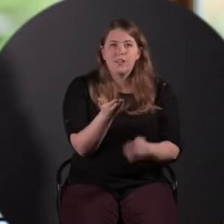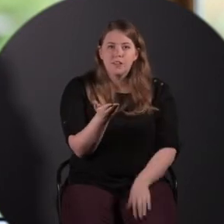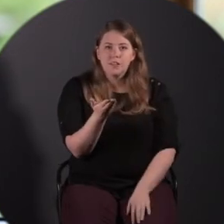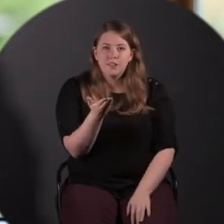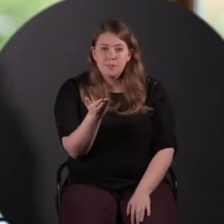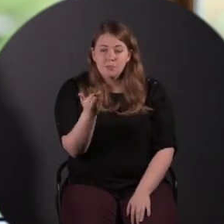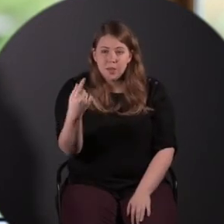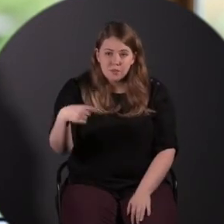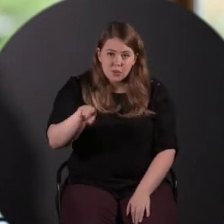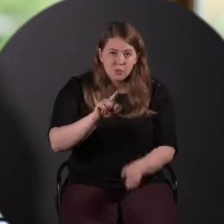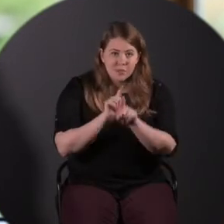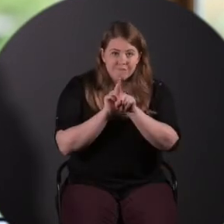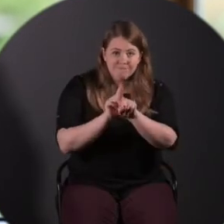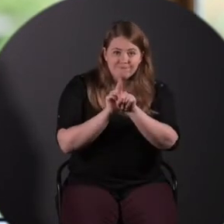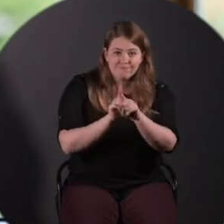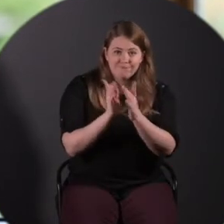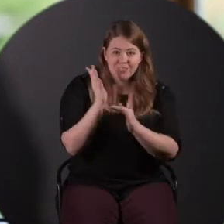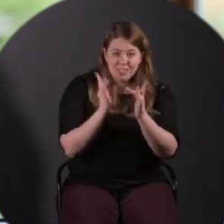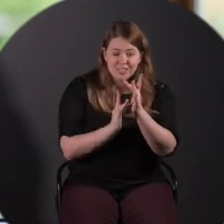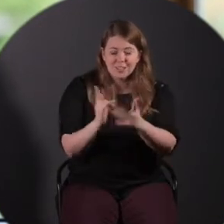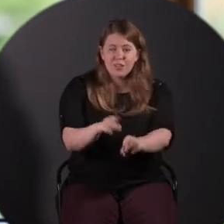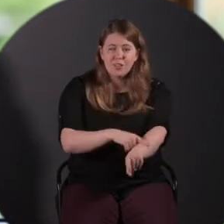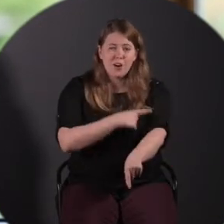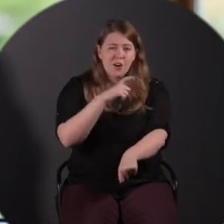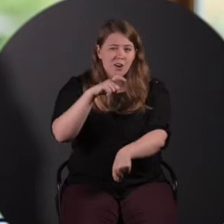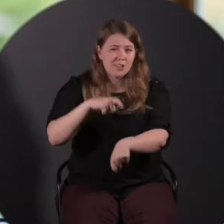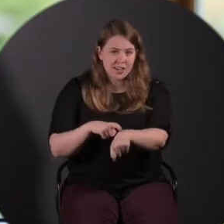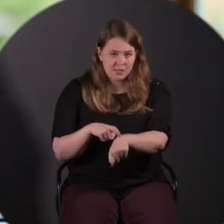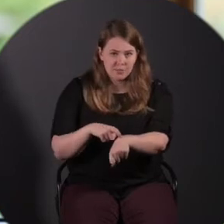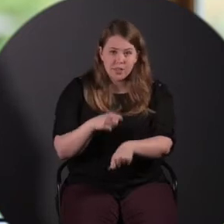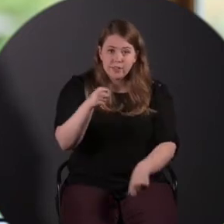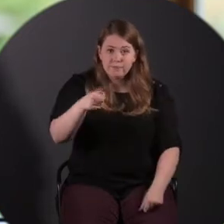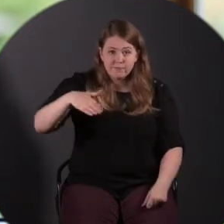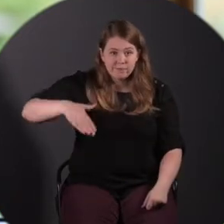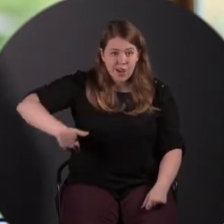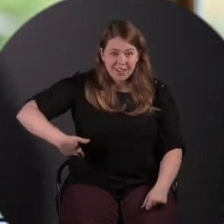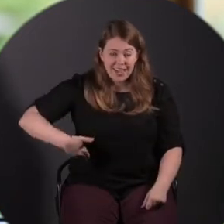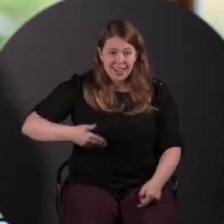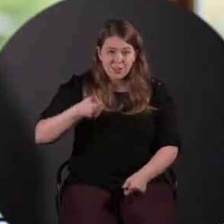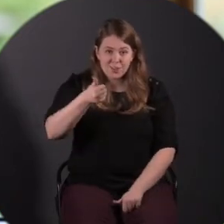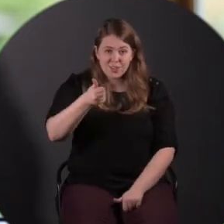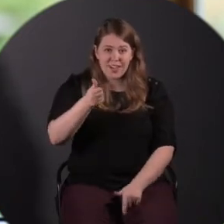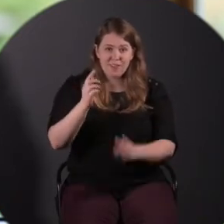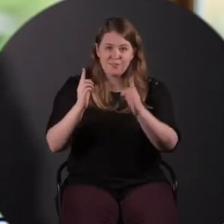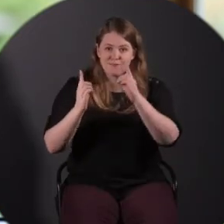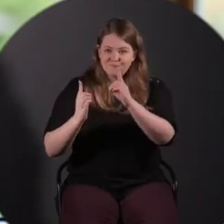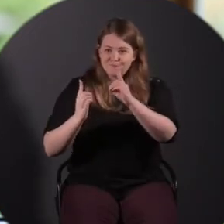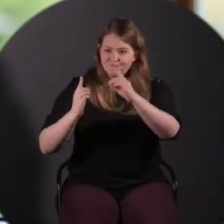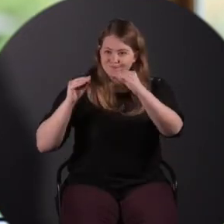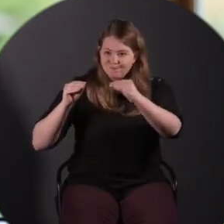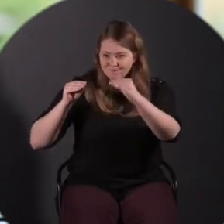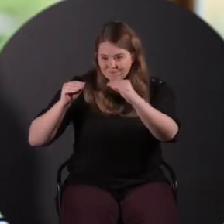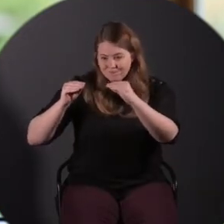of you who've been following Christ for a long time and you've never taken someone alongside of you. And you've never sat down and studied the word